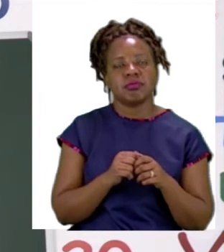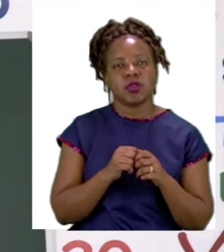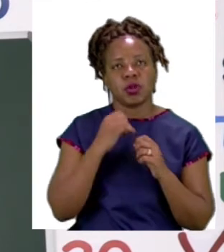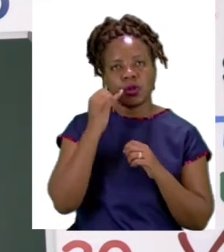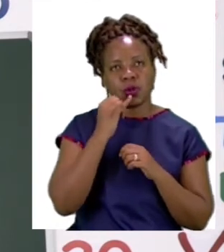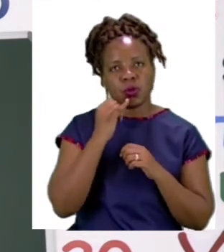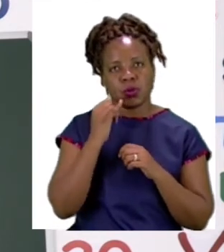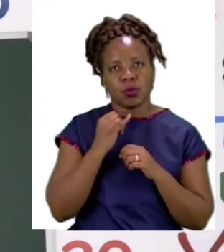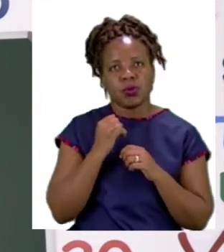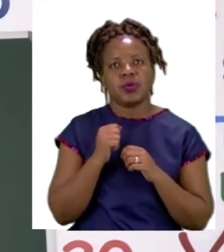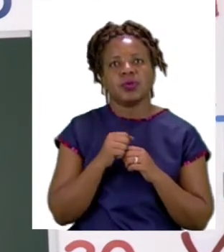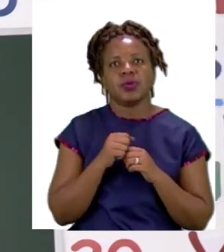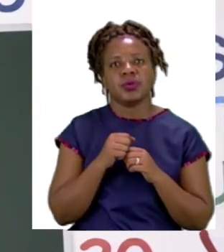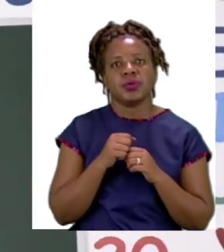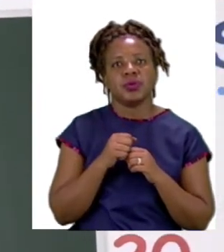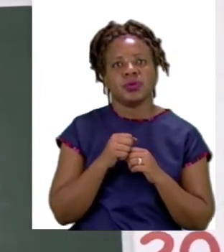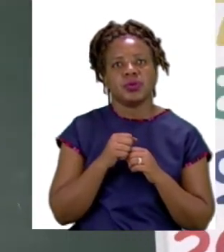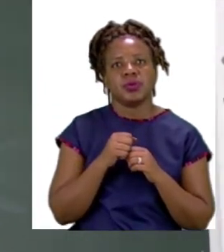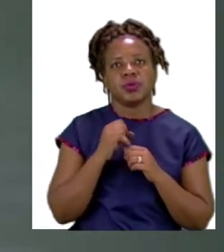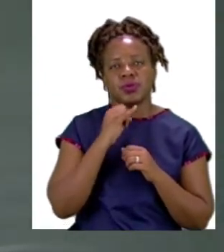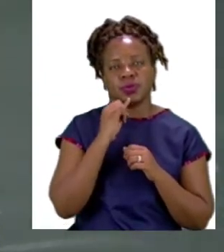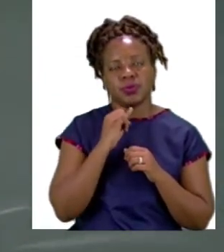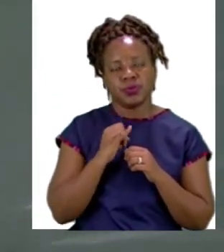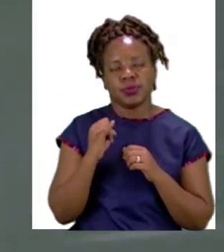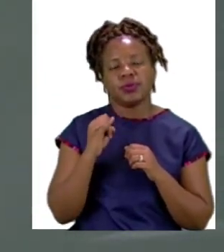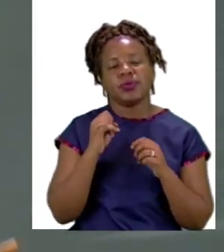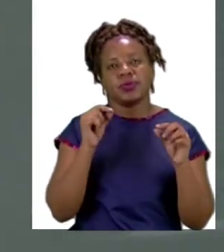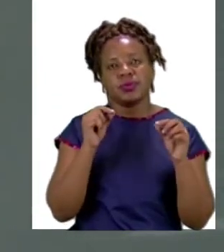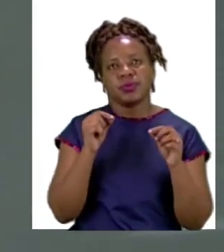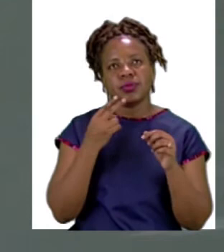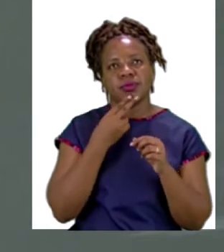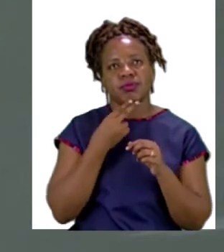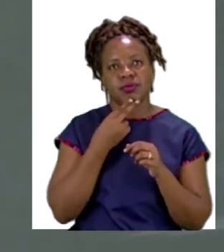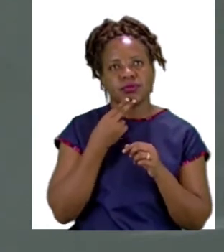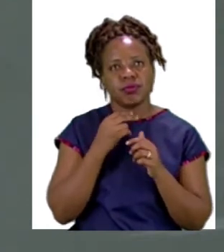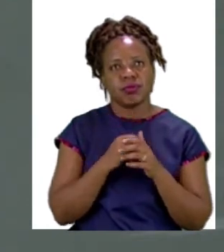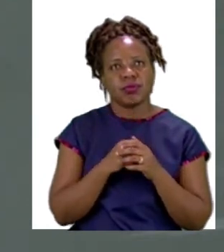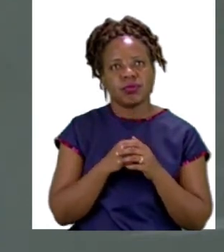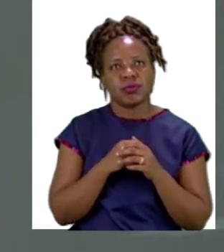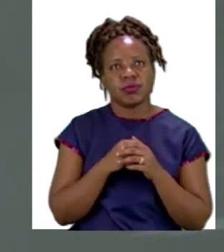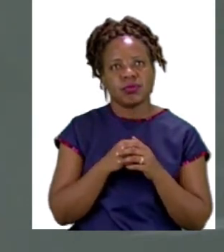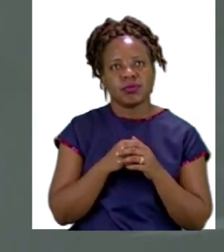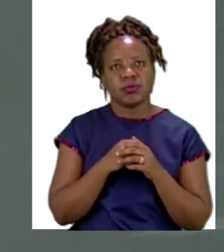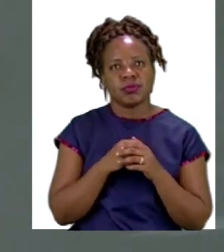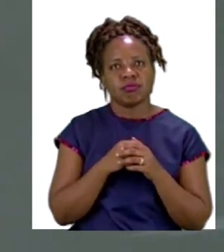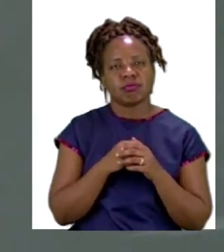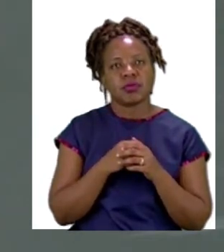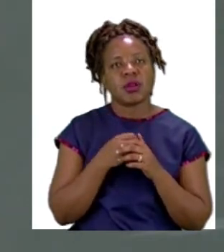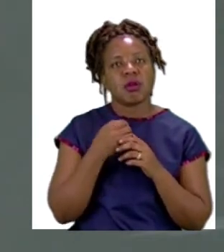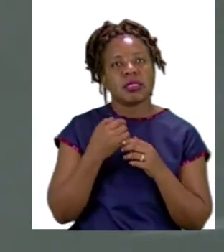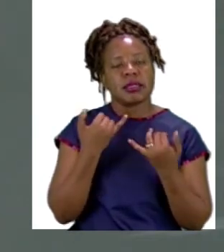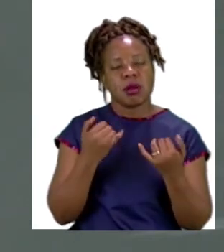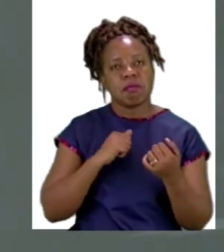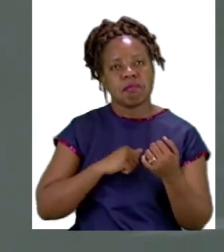I have a special ruler for the board. This one is called a meter ruler. I